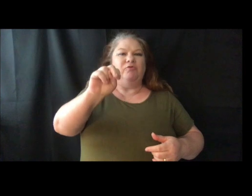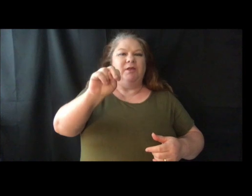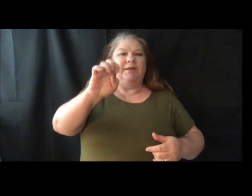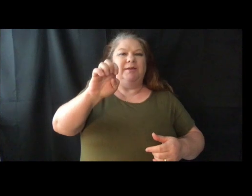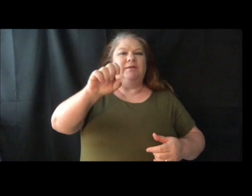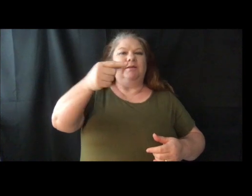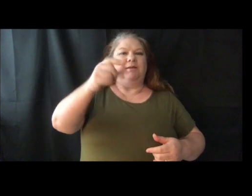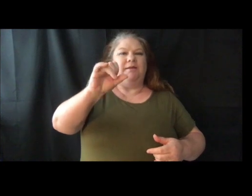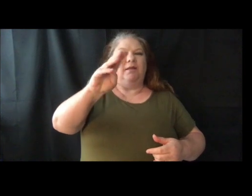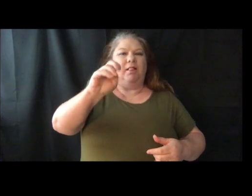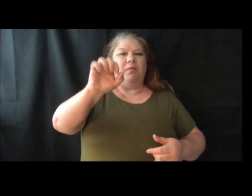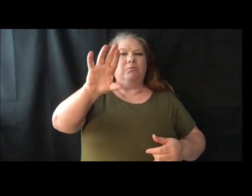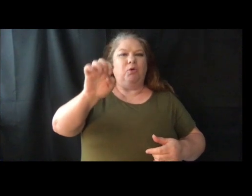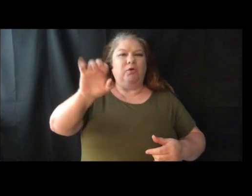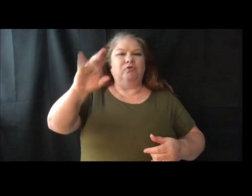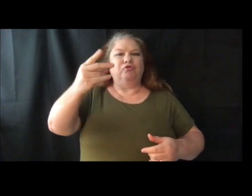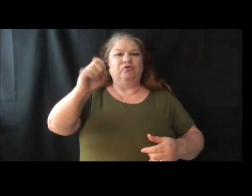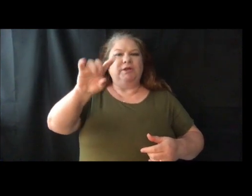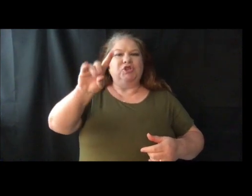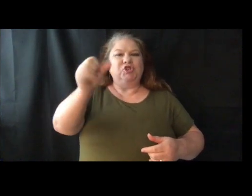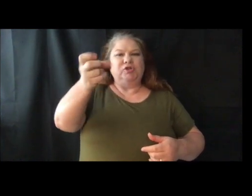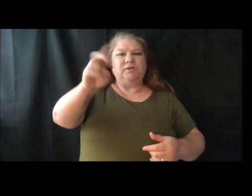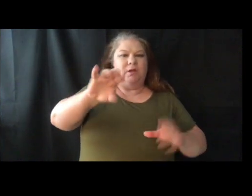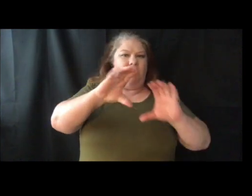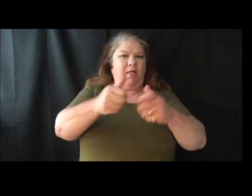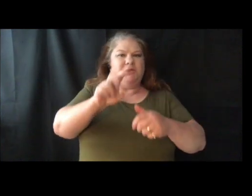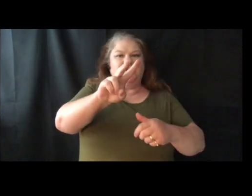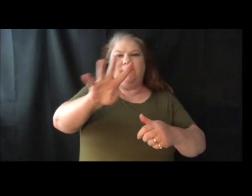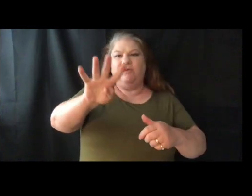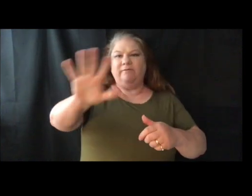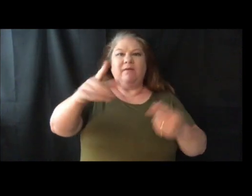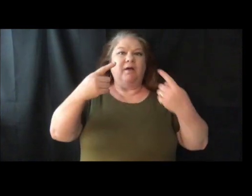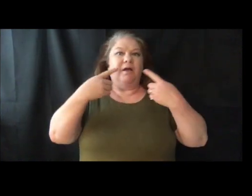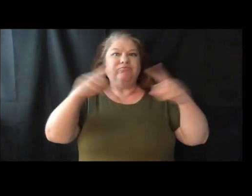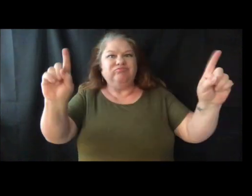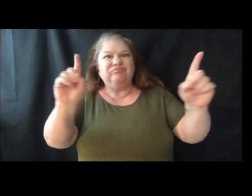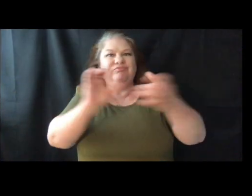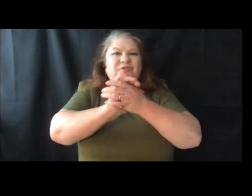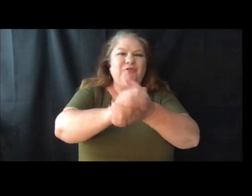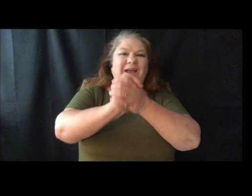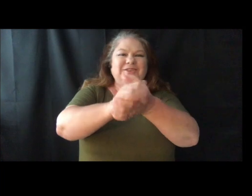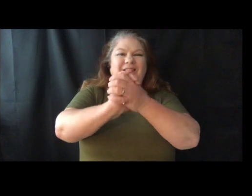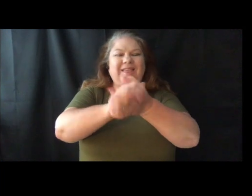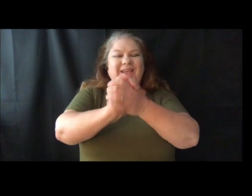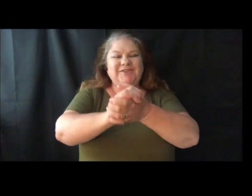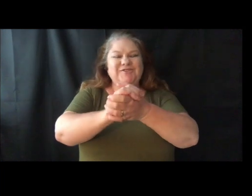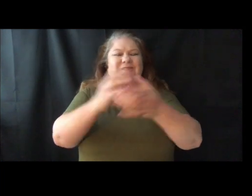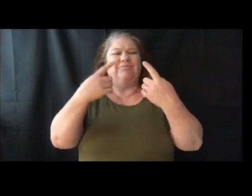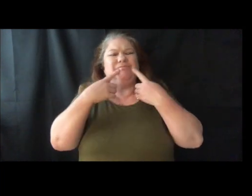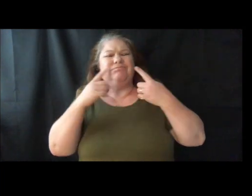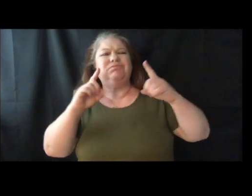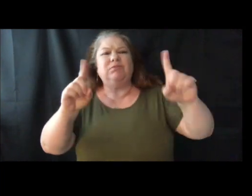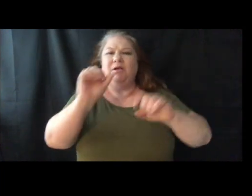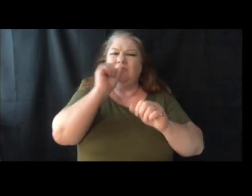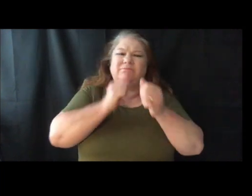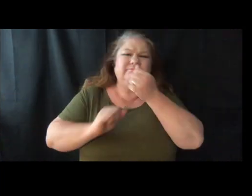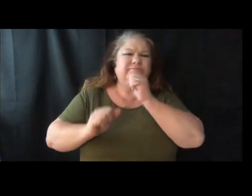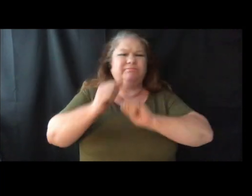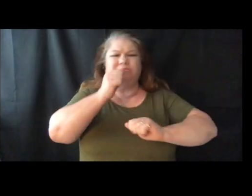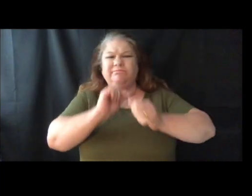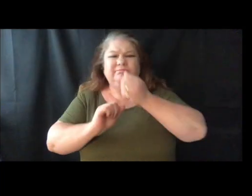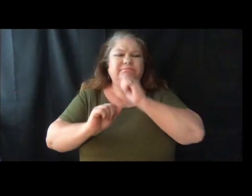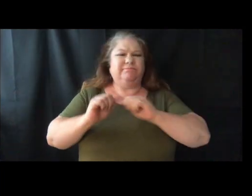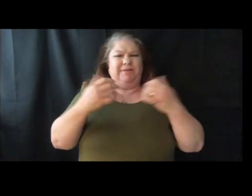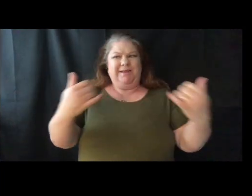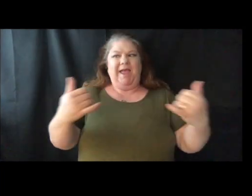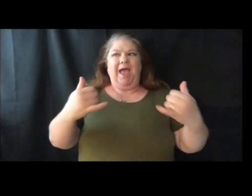245. Congratulations on reaching this major milestone in your life. You have persevered through incredibly challenging times to make it to